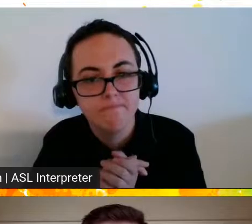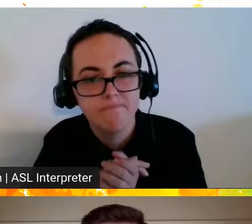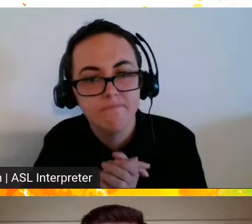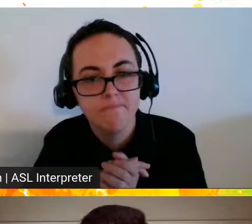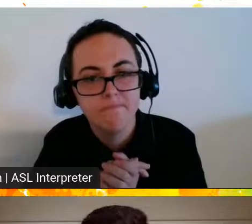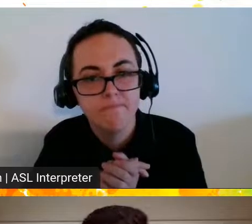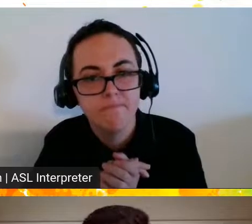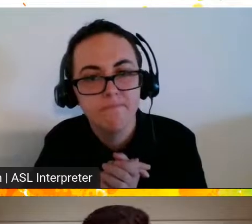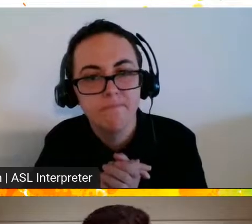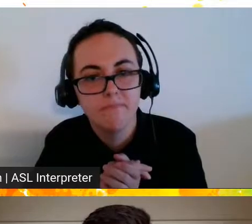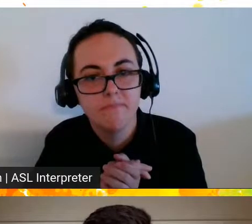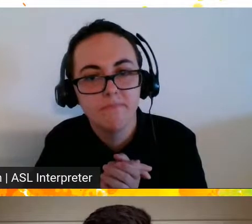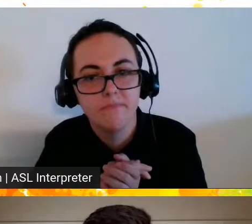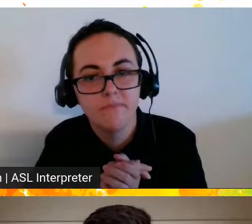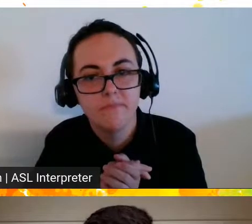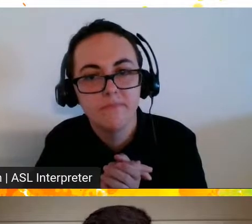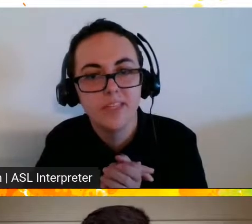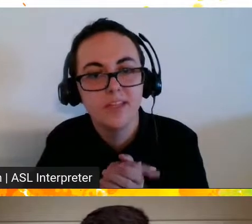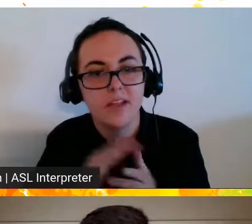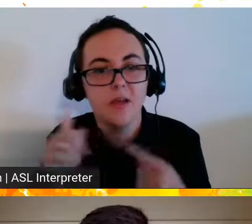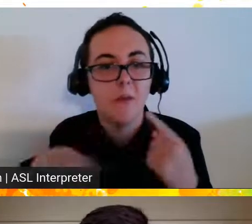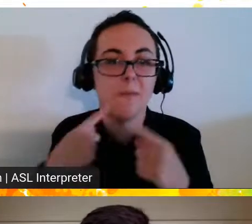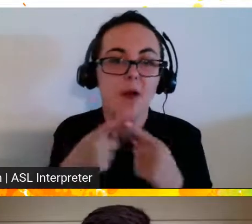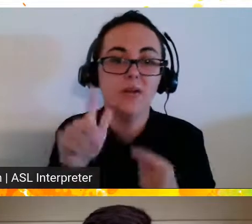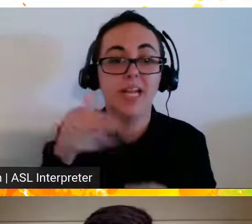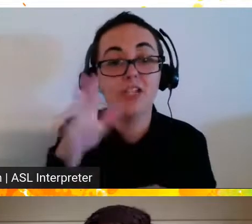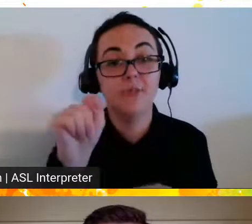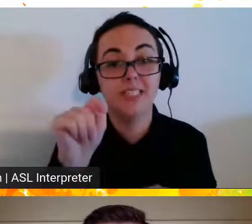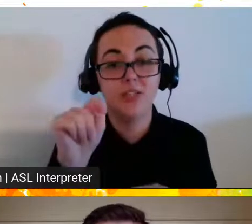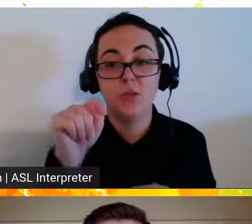About LGBTQ presence